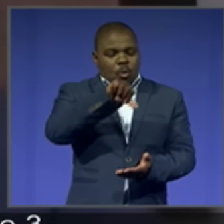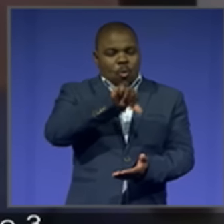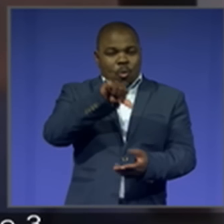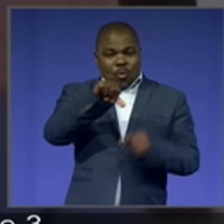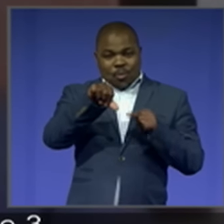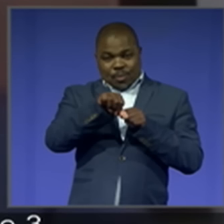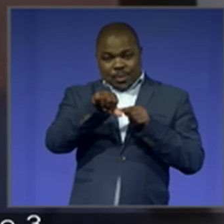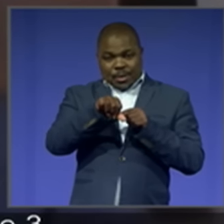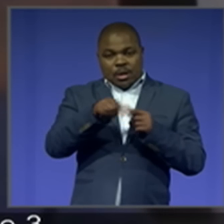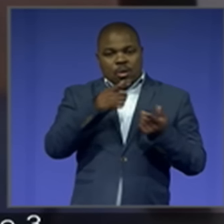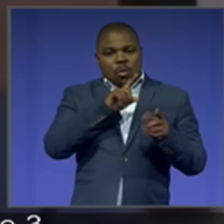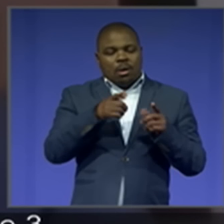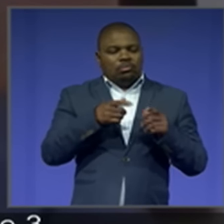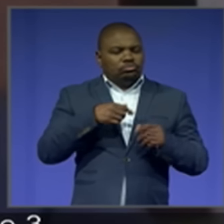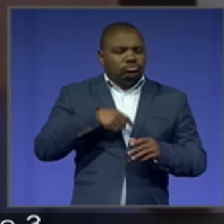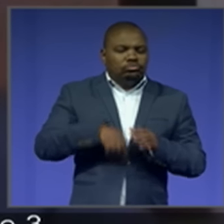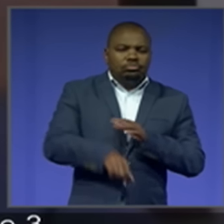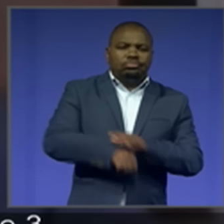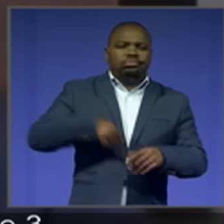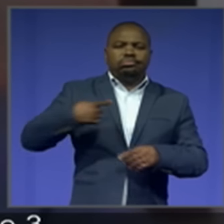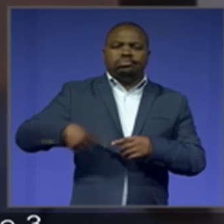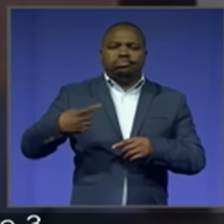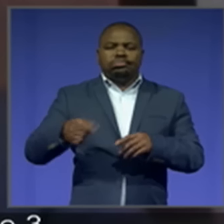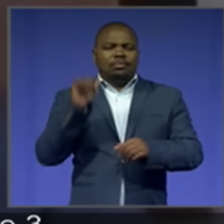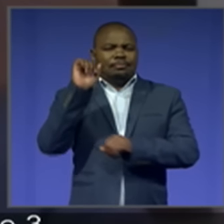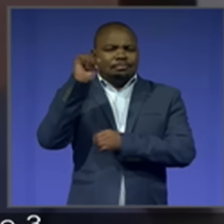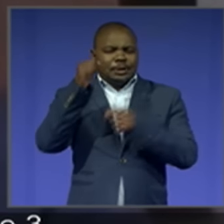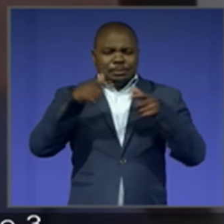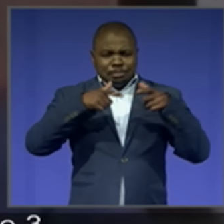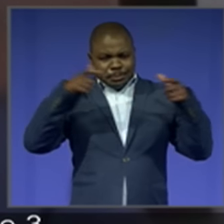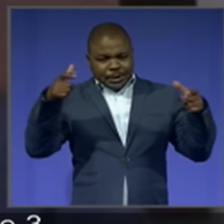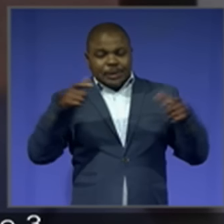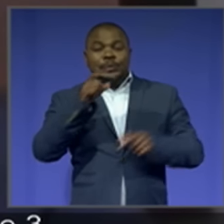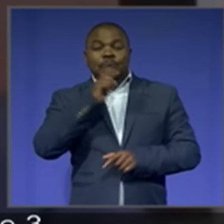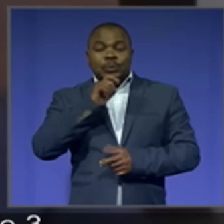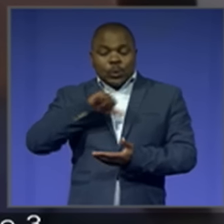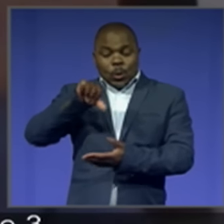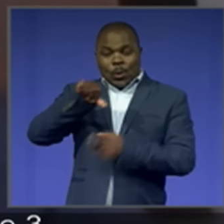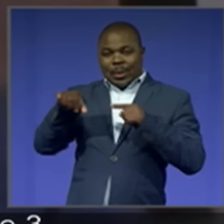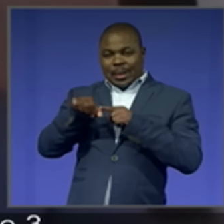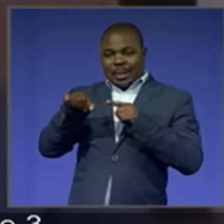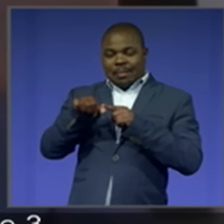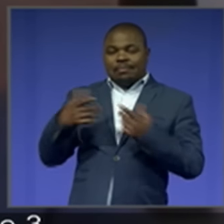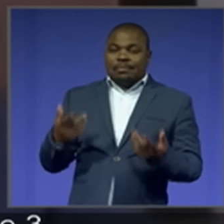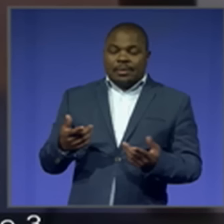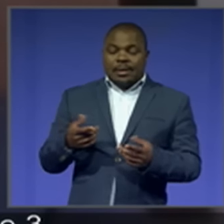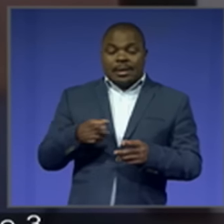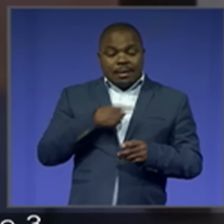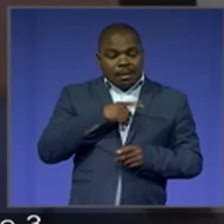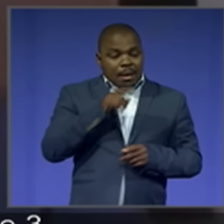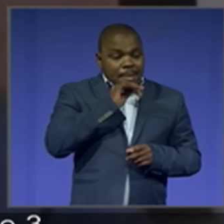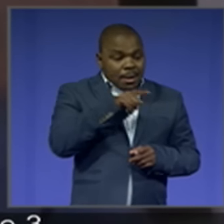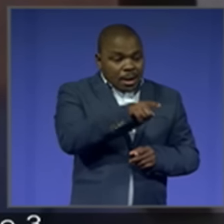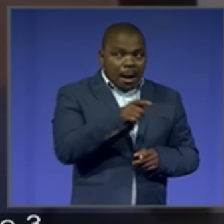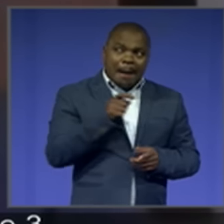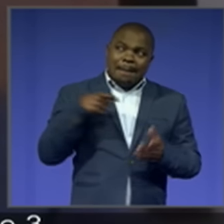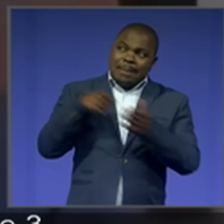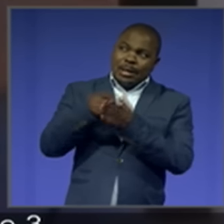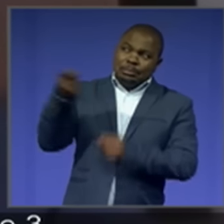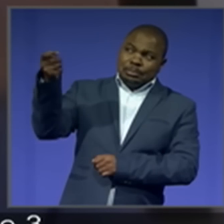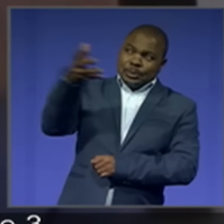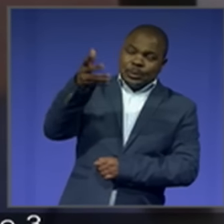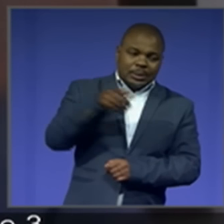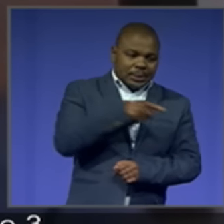tala hore ba kganne metjhini ya bona, di-factory tsa rona di laolwa ke oli e tala, mme ditjeho tsa teng ha di le hodimo